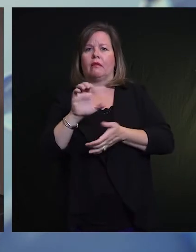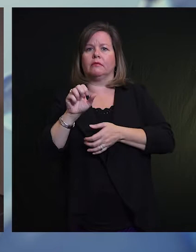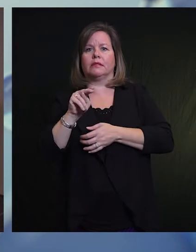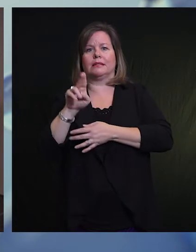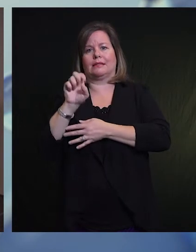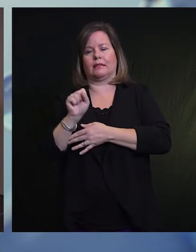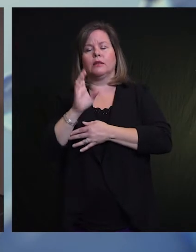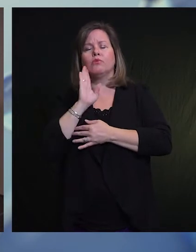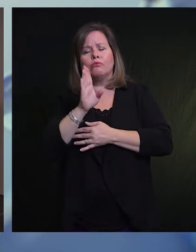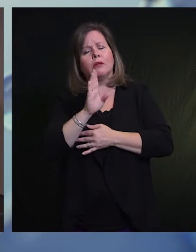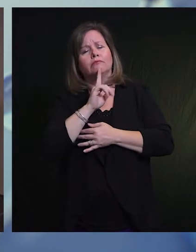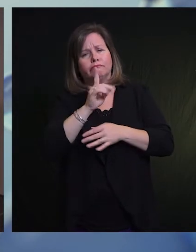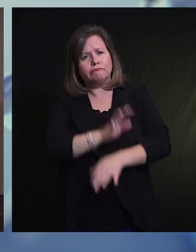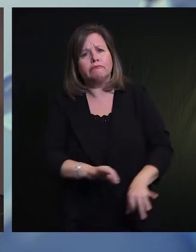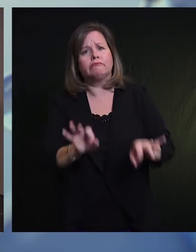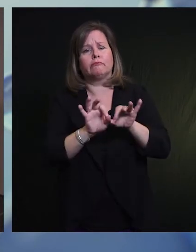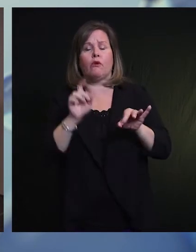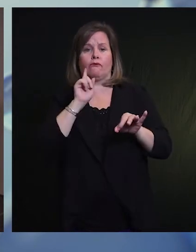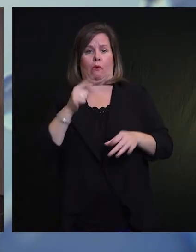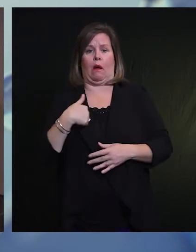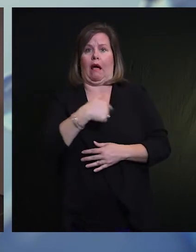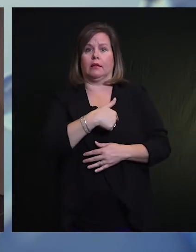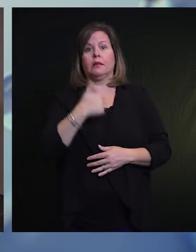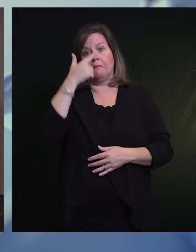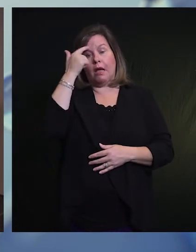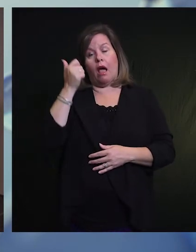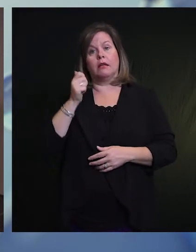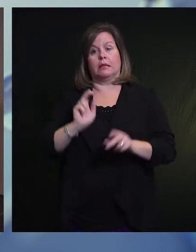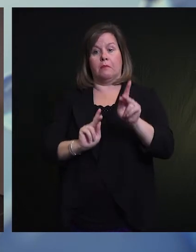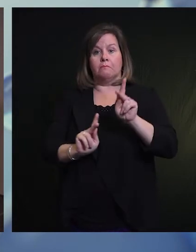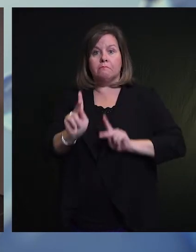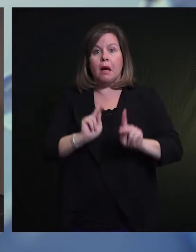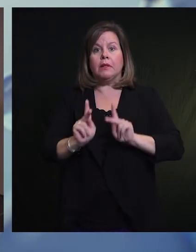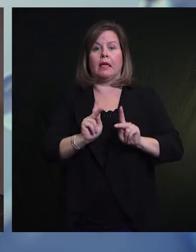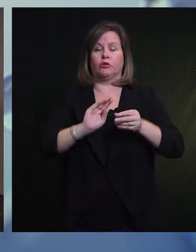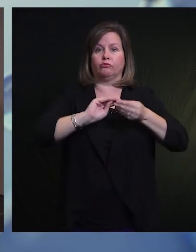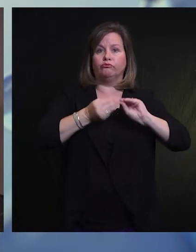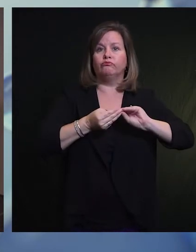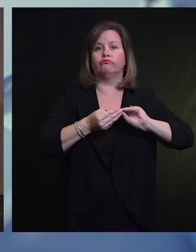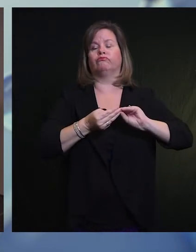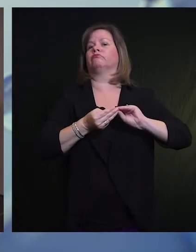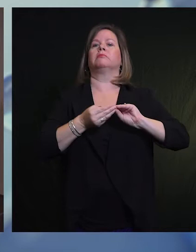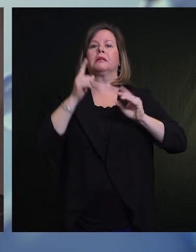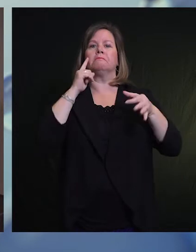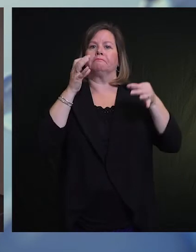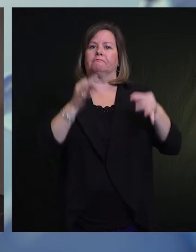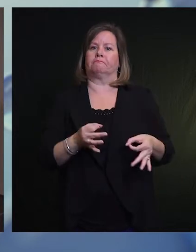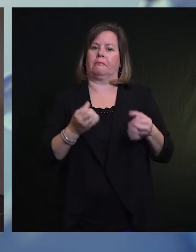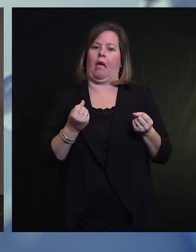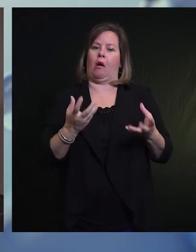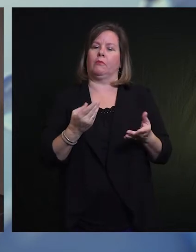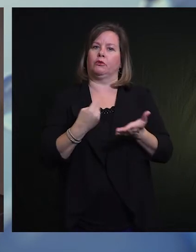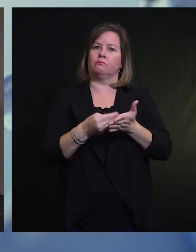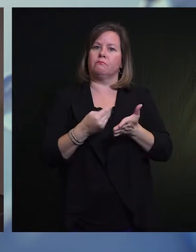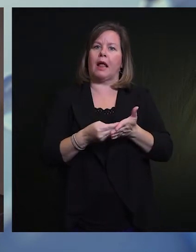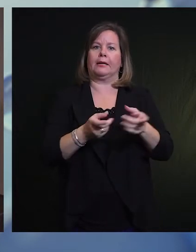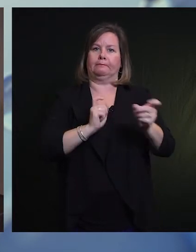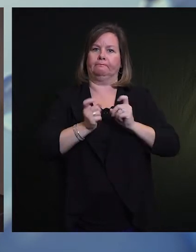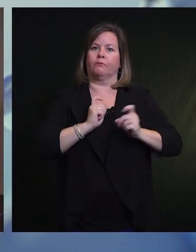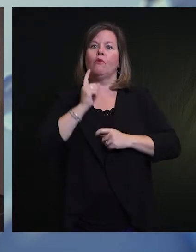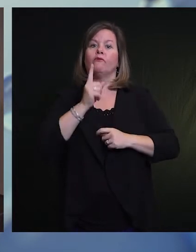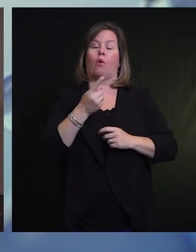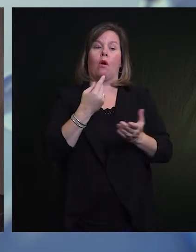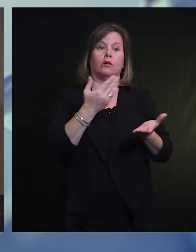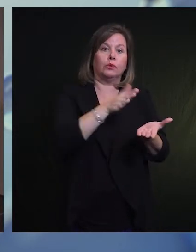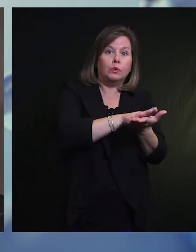important to all of us here in West Michigan. It's important because these population statistics determine the amount of money that's allocated